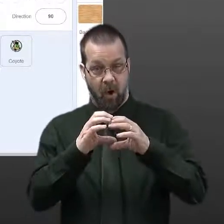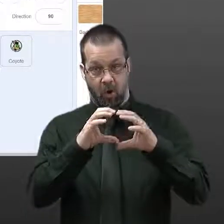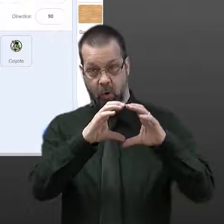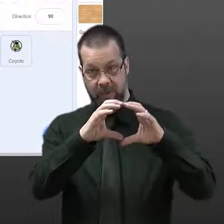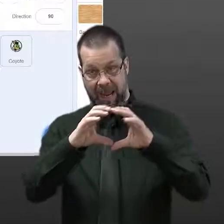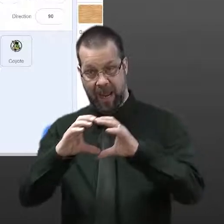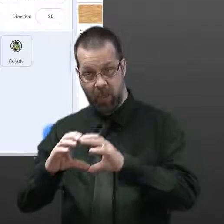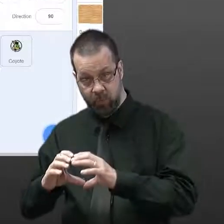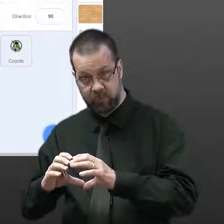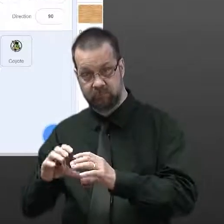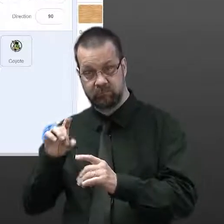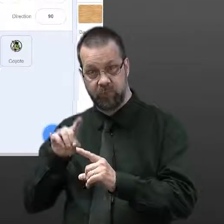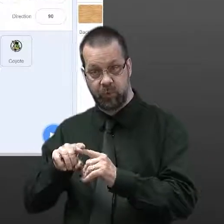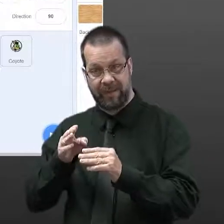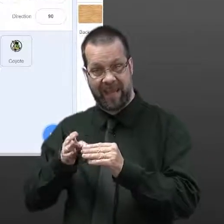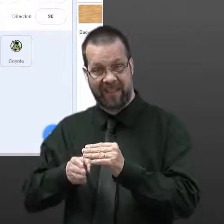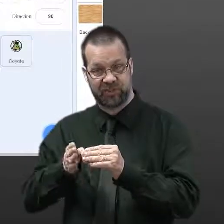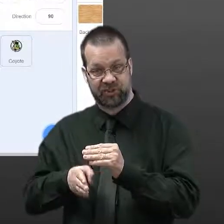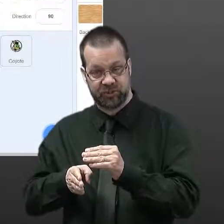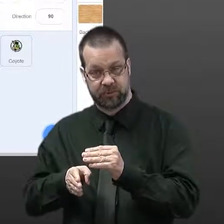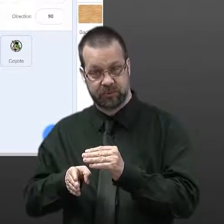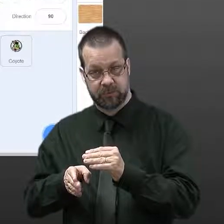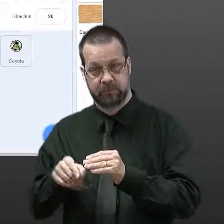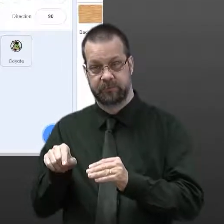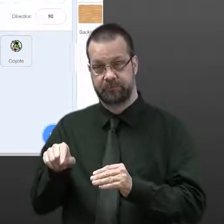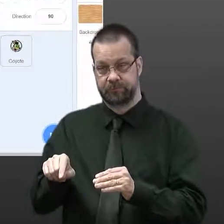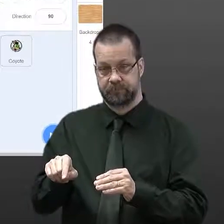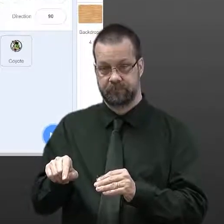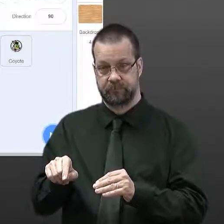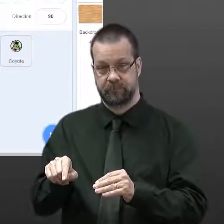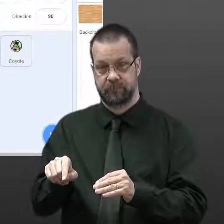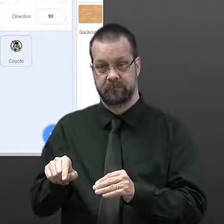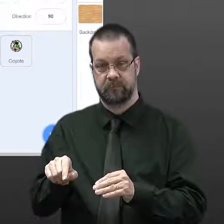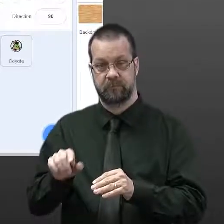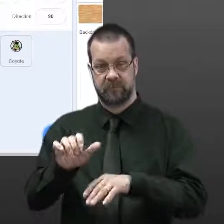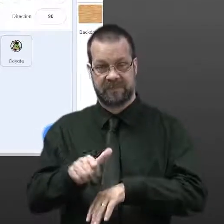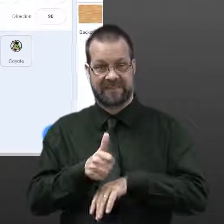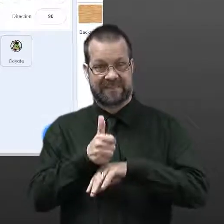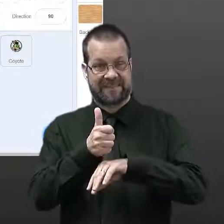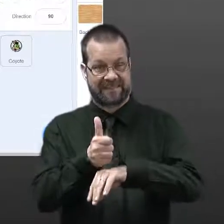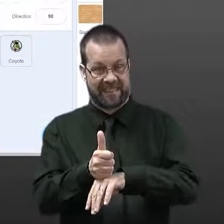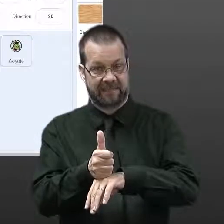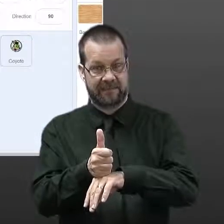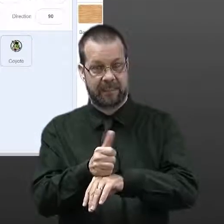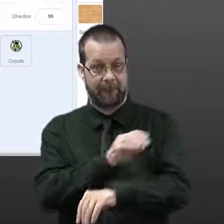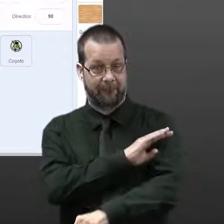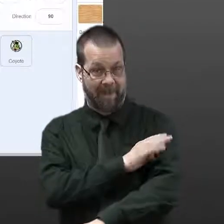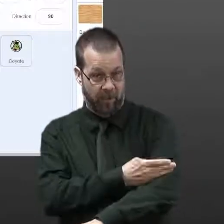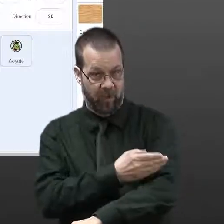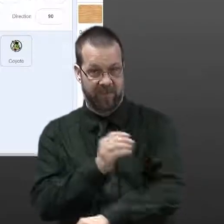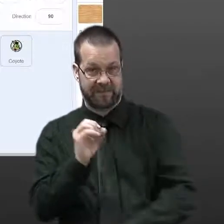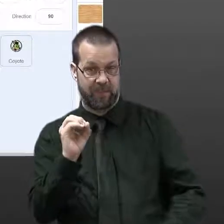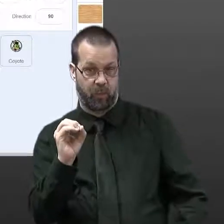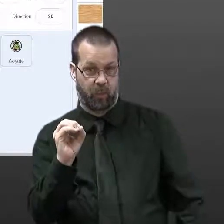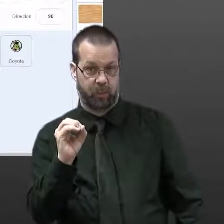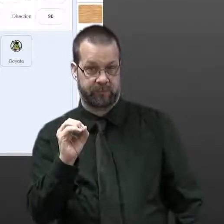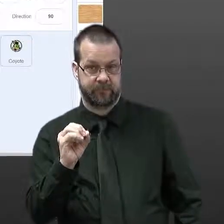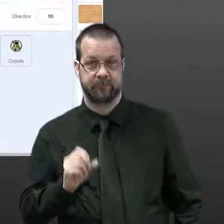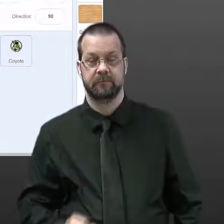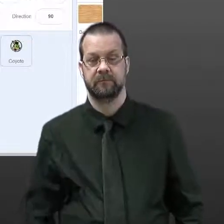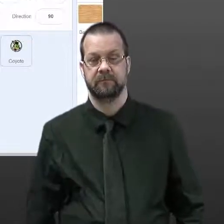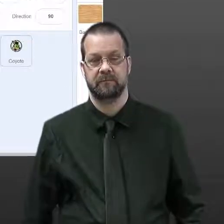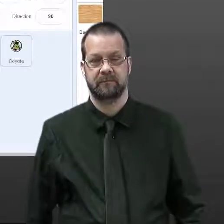down towards the edge. And the next thing that we're going to do is set our power to